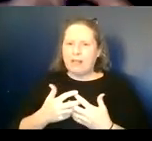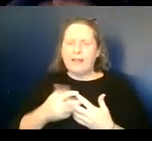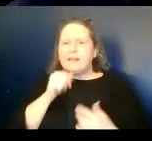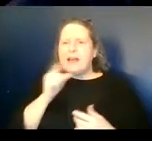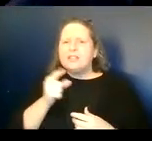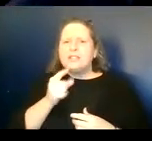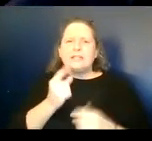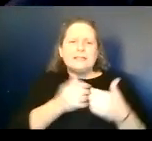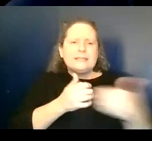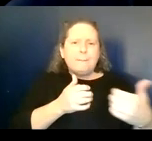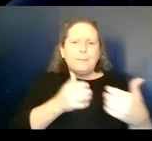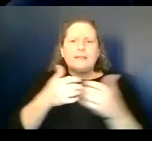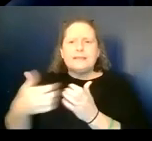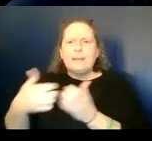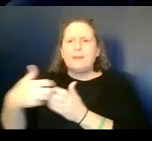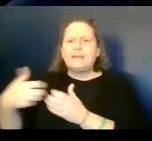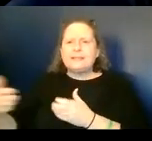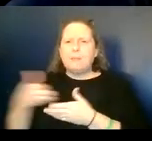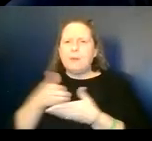puzzle. Hmm. And